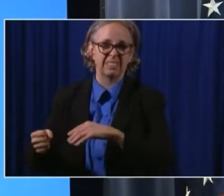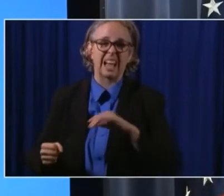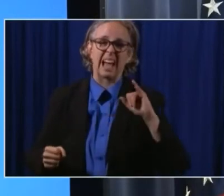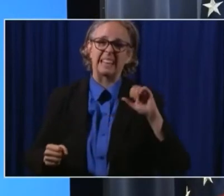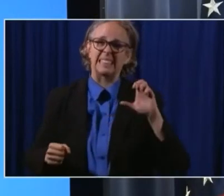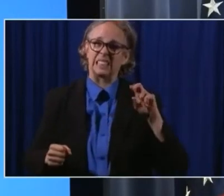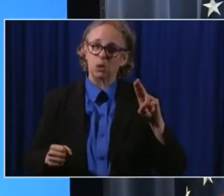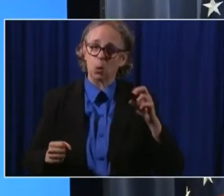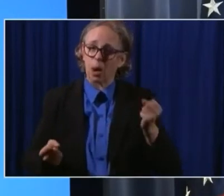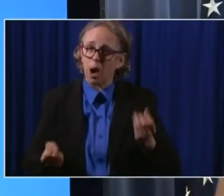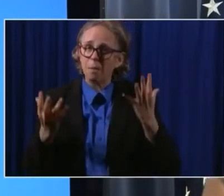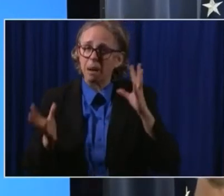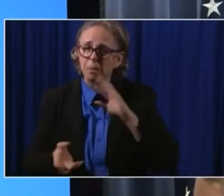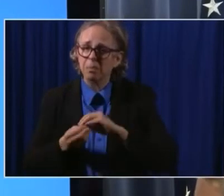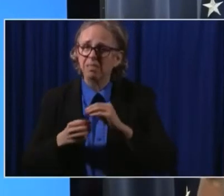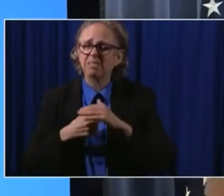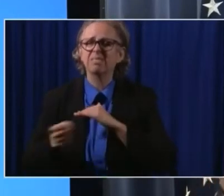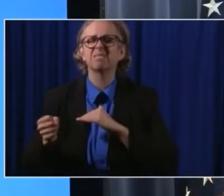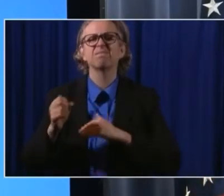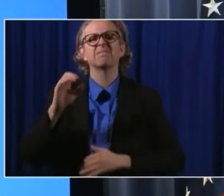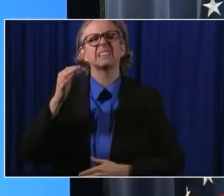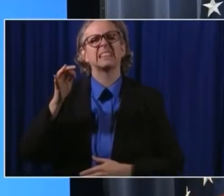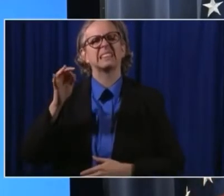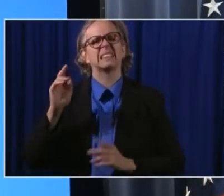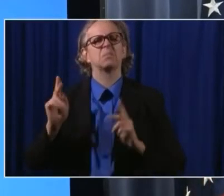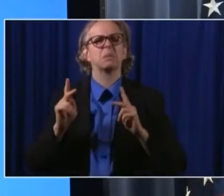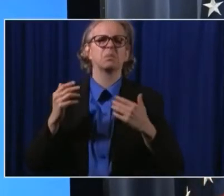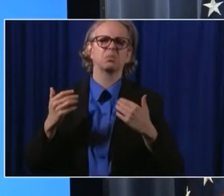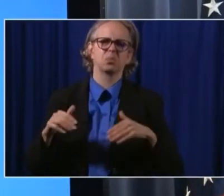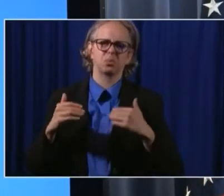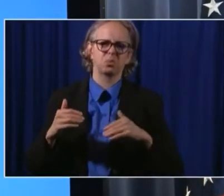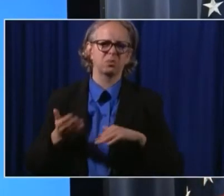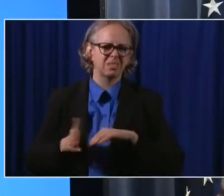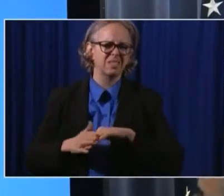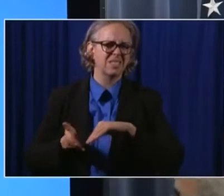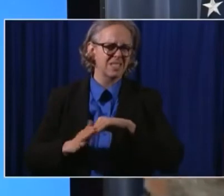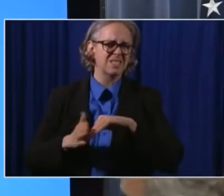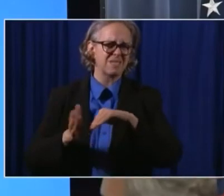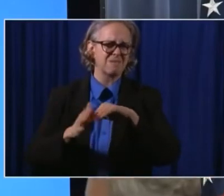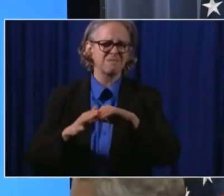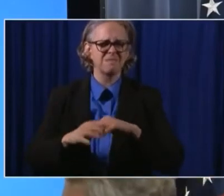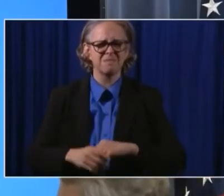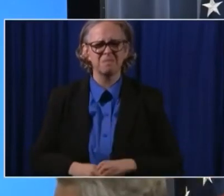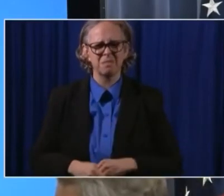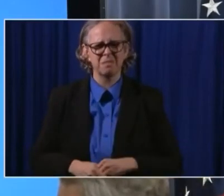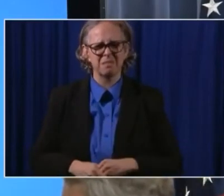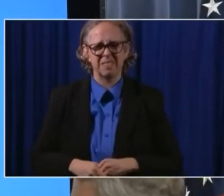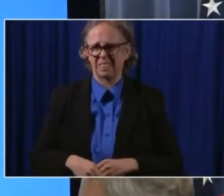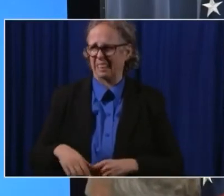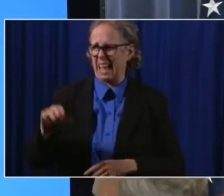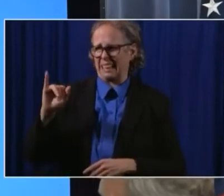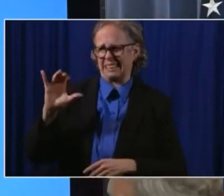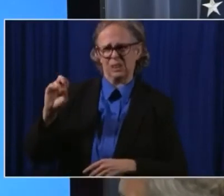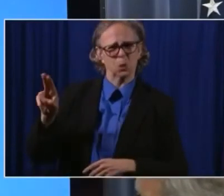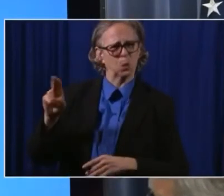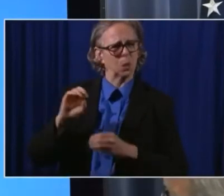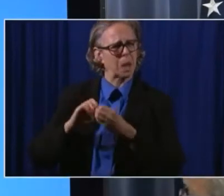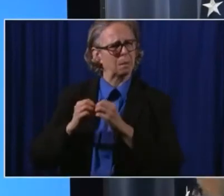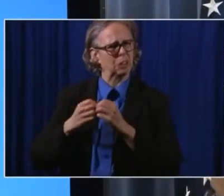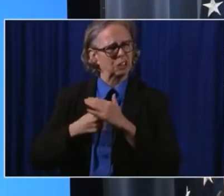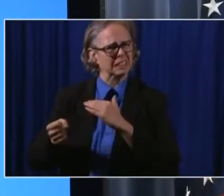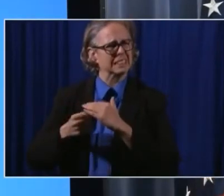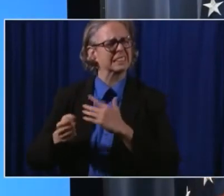24 hours. So as we look at that, as we'll see with the ICU admissions, fairly